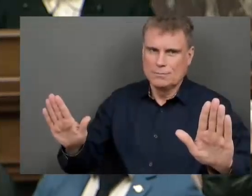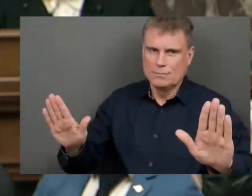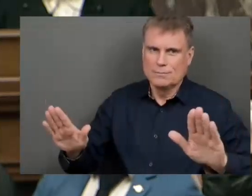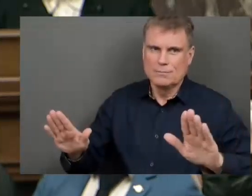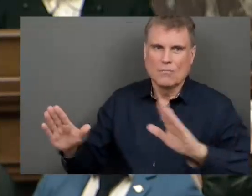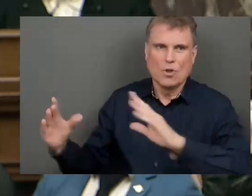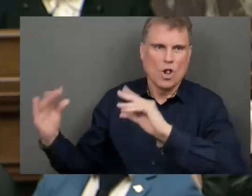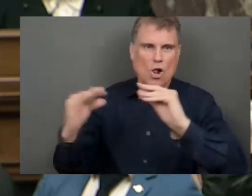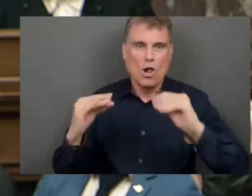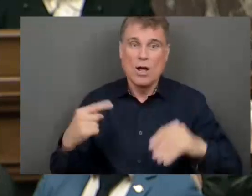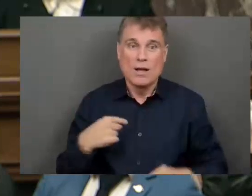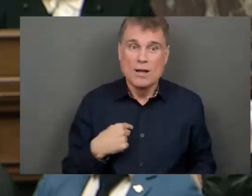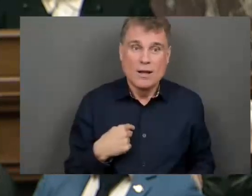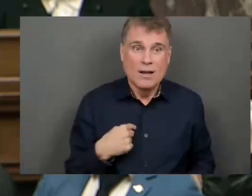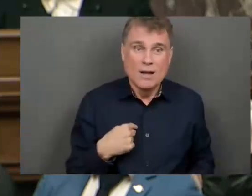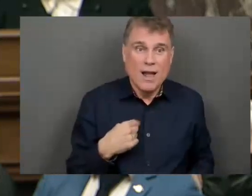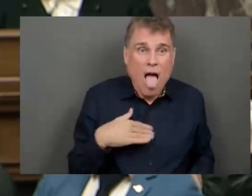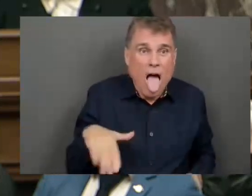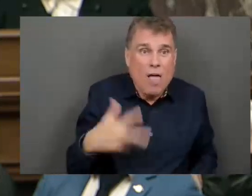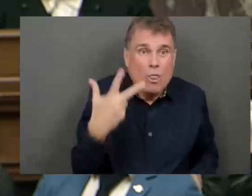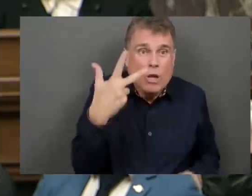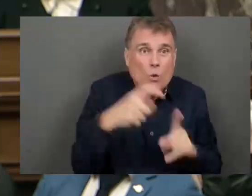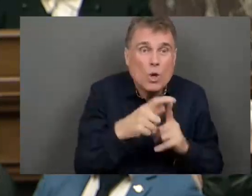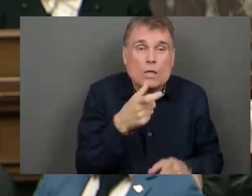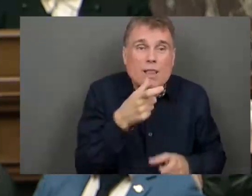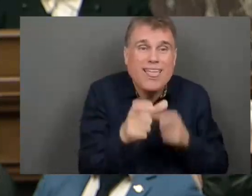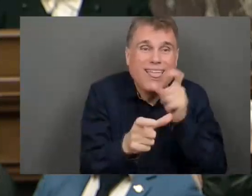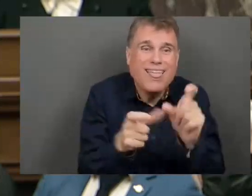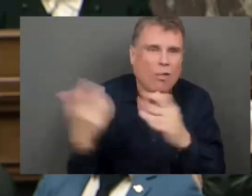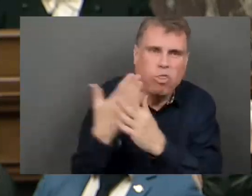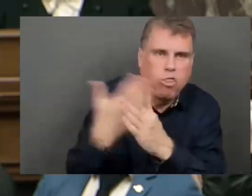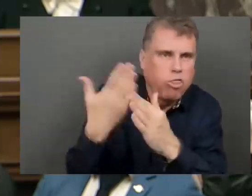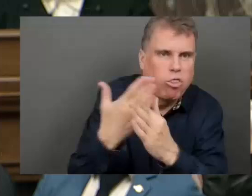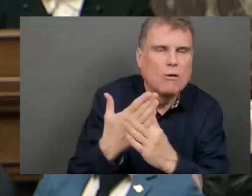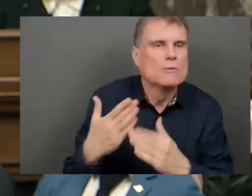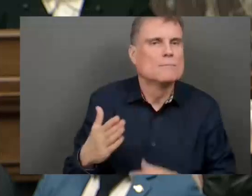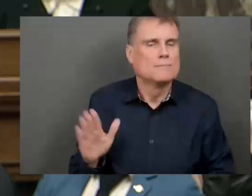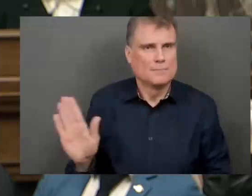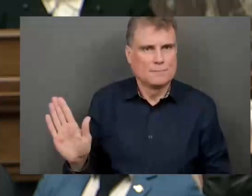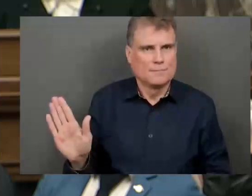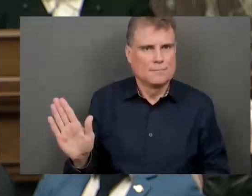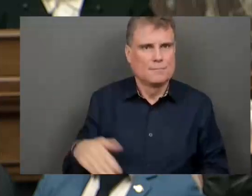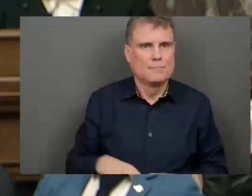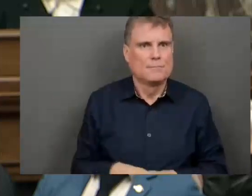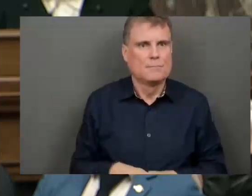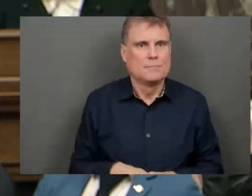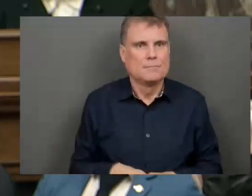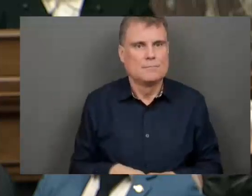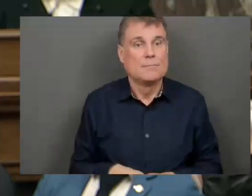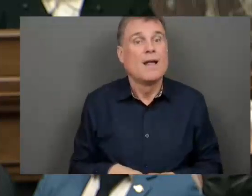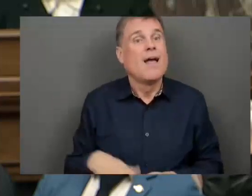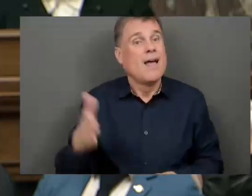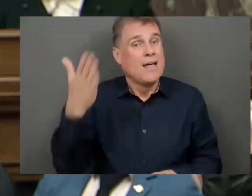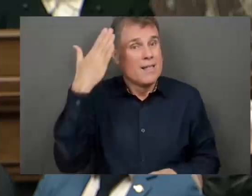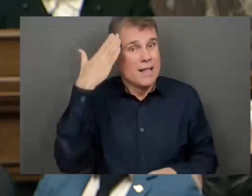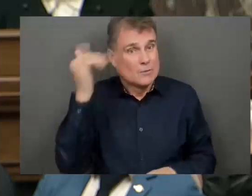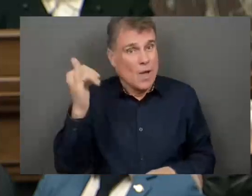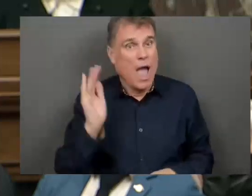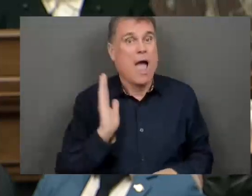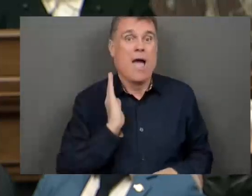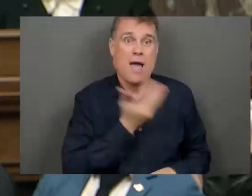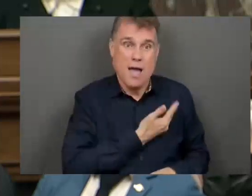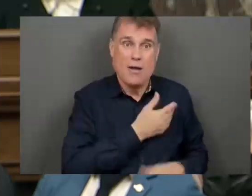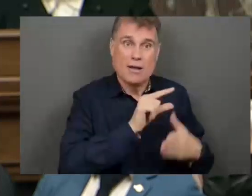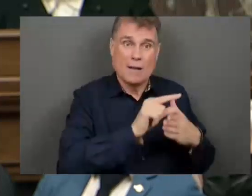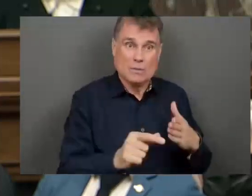already. So this is exactly what motivates our government. We see across the globe the impacts of global